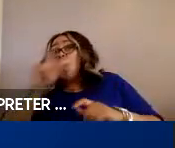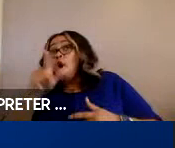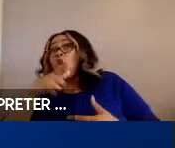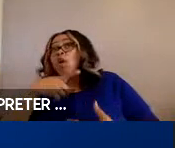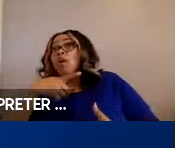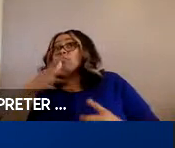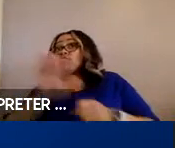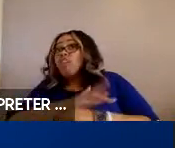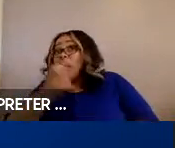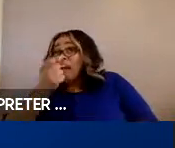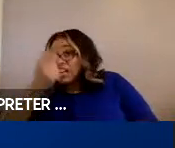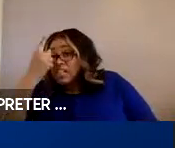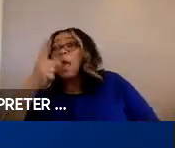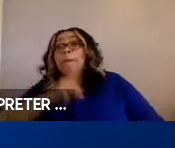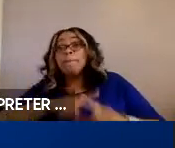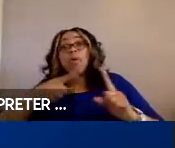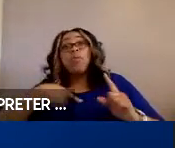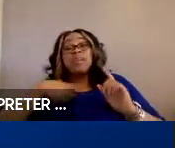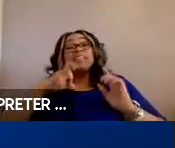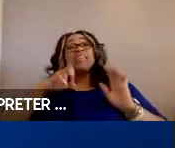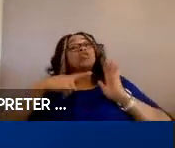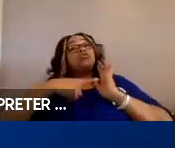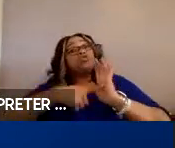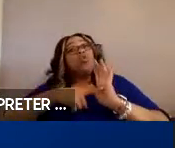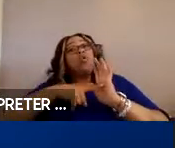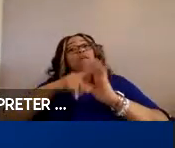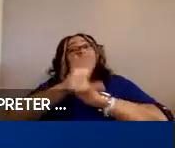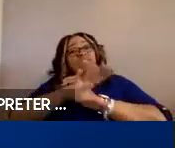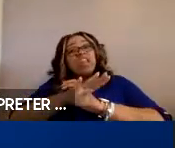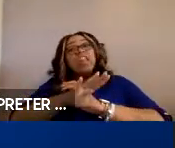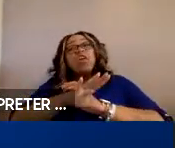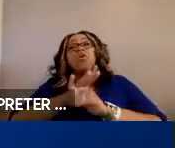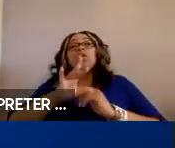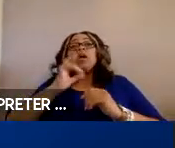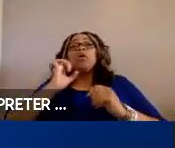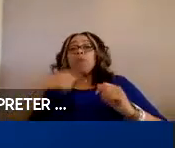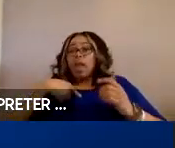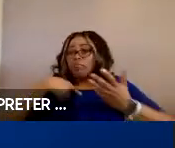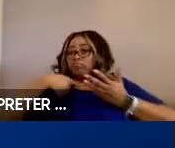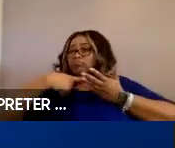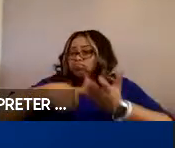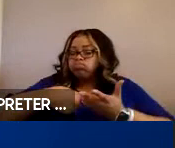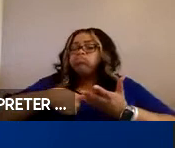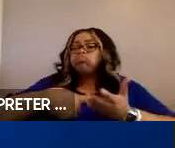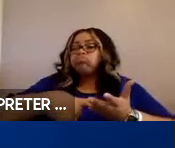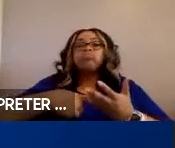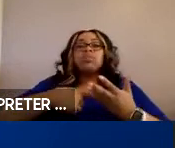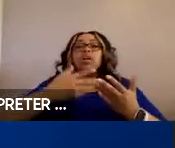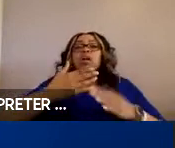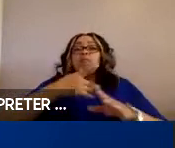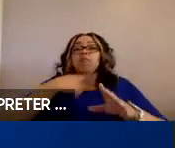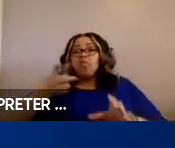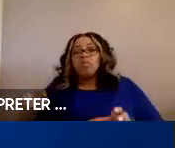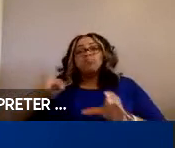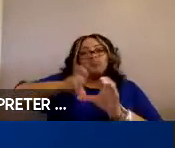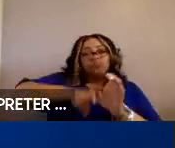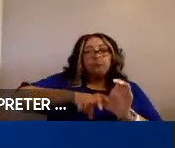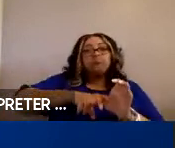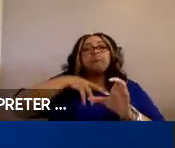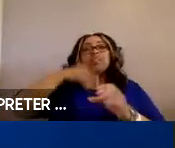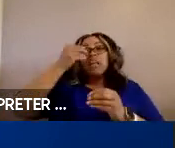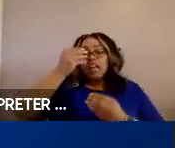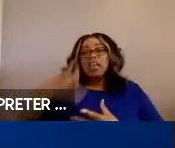to fully understand, but we did show some videos at the beginning and have a discussion before we even boarded the vehicle to give